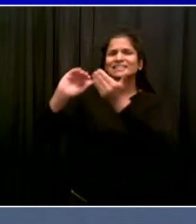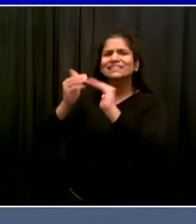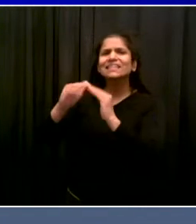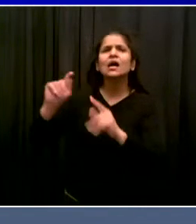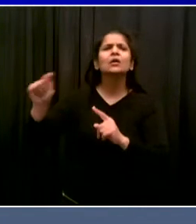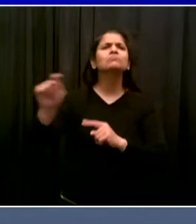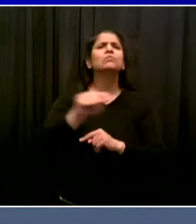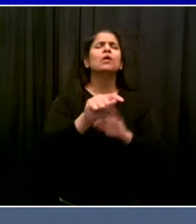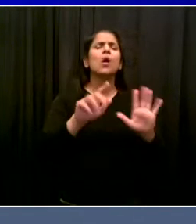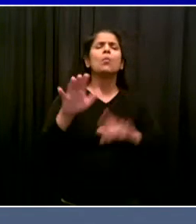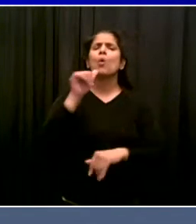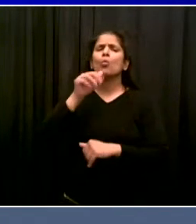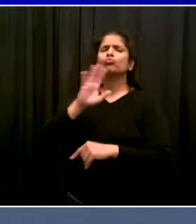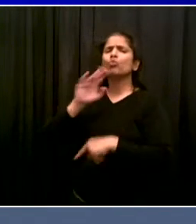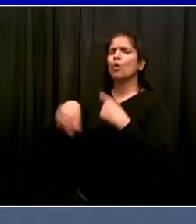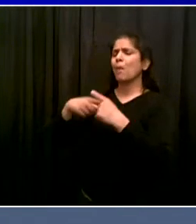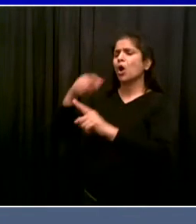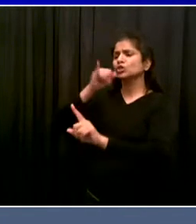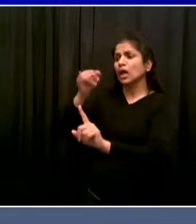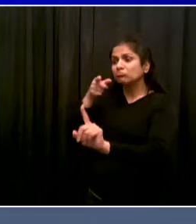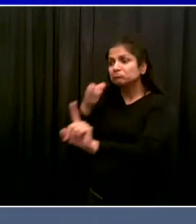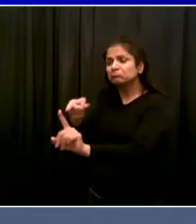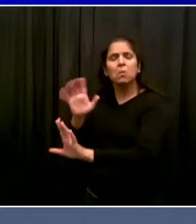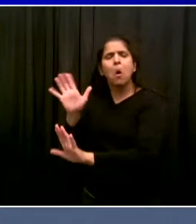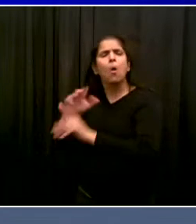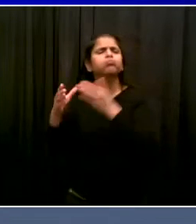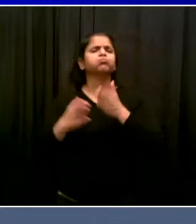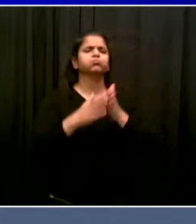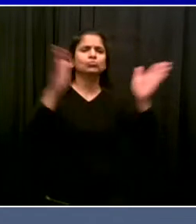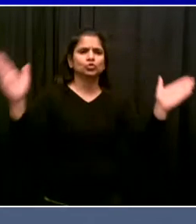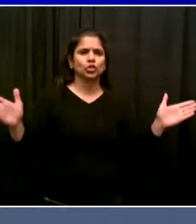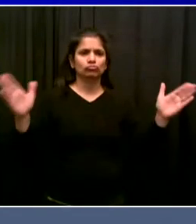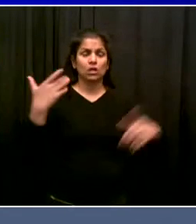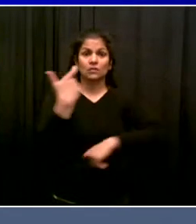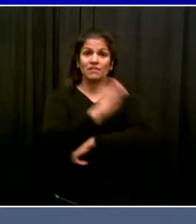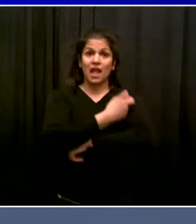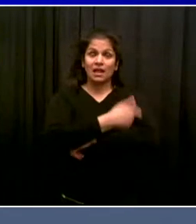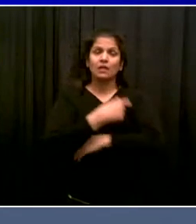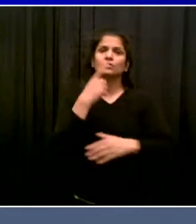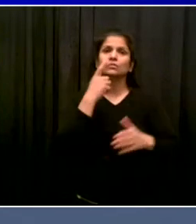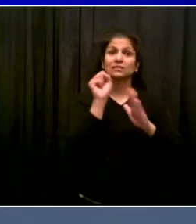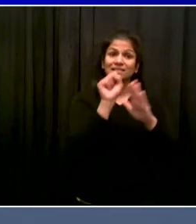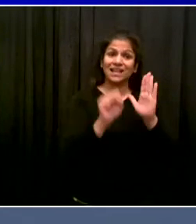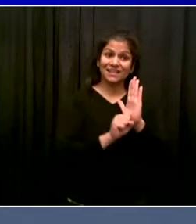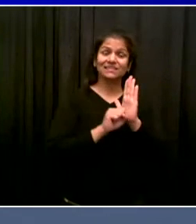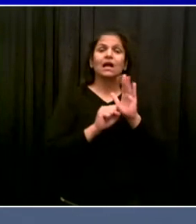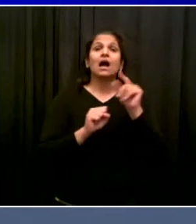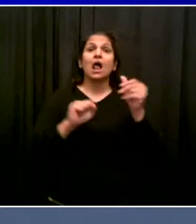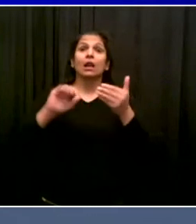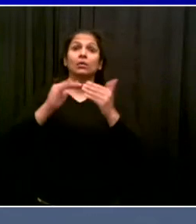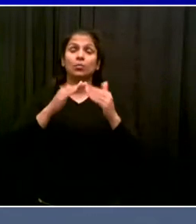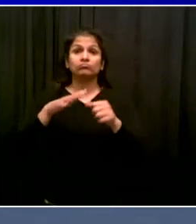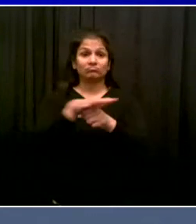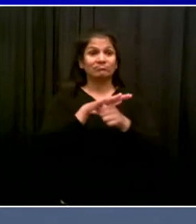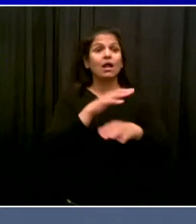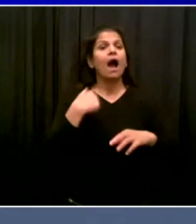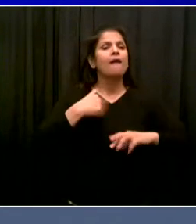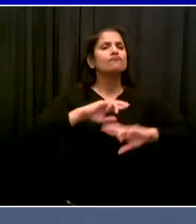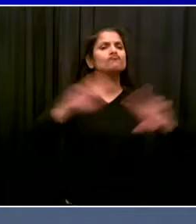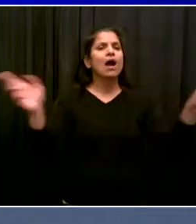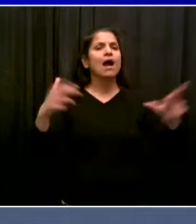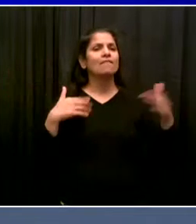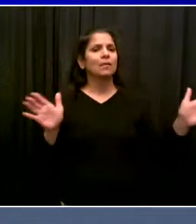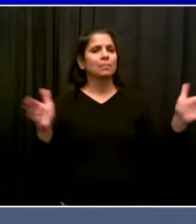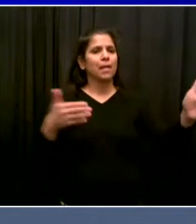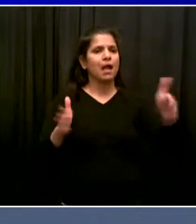needs to step in, and any place that's not using their vaccine, send them to New York City, for God's sakes. We have endless need, endless demand. We've